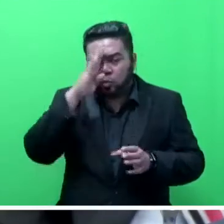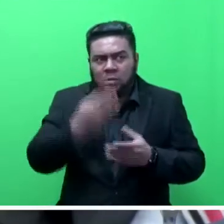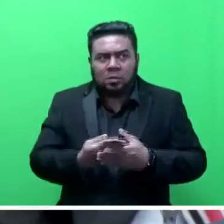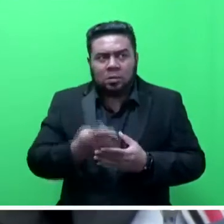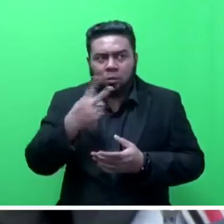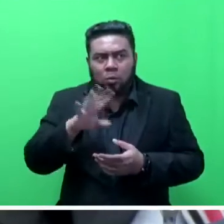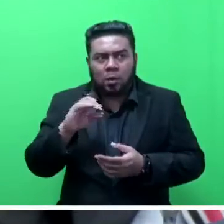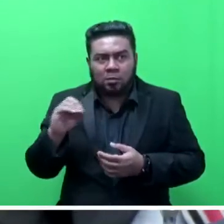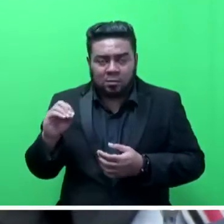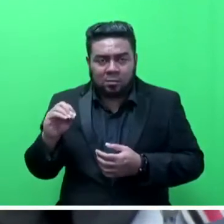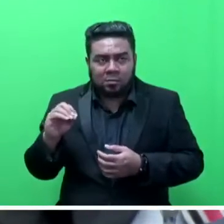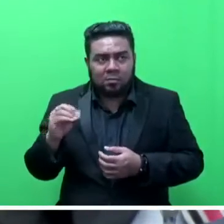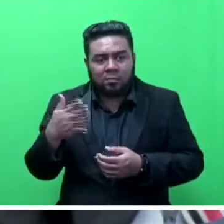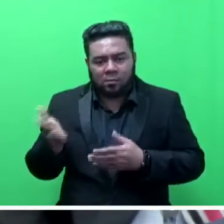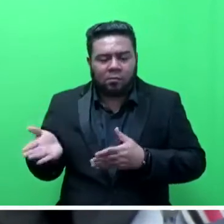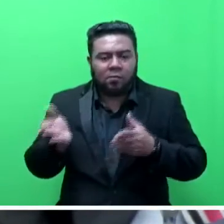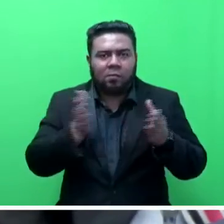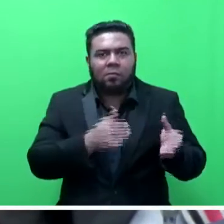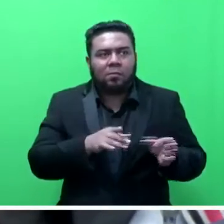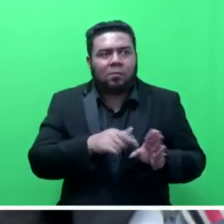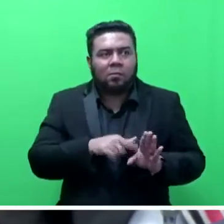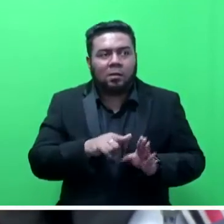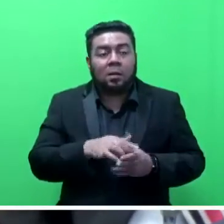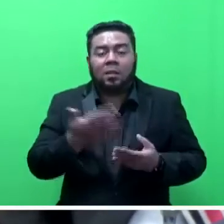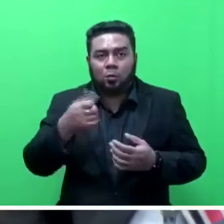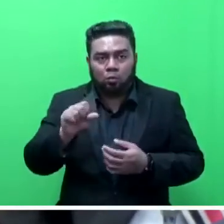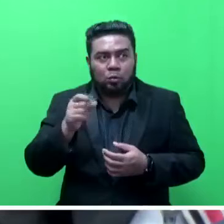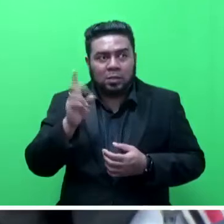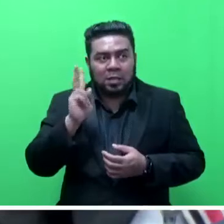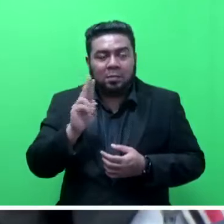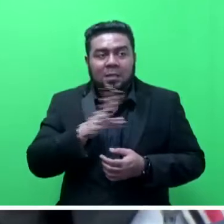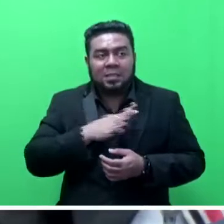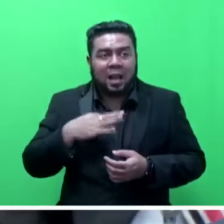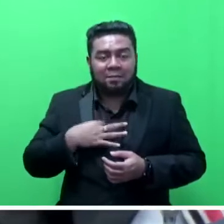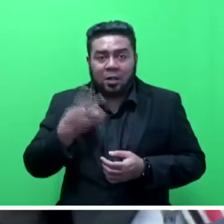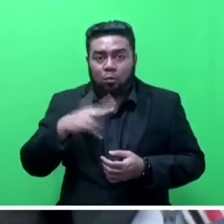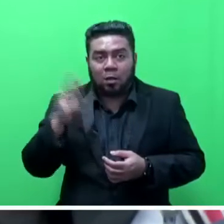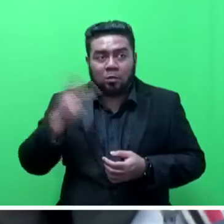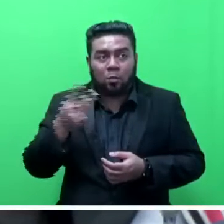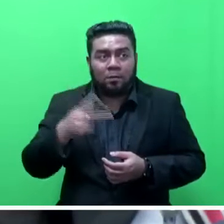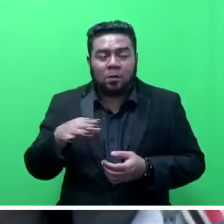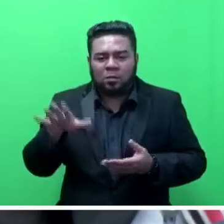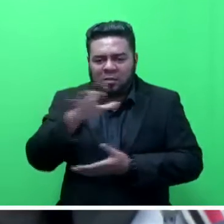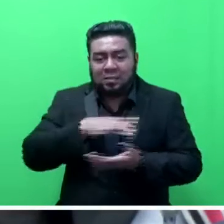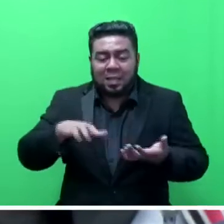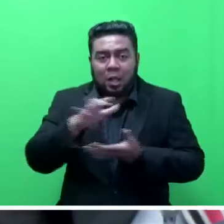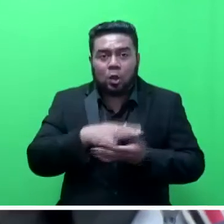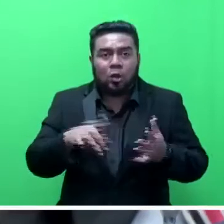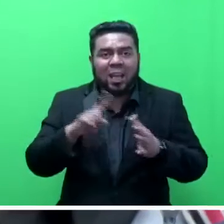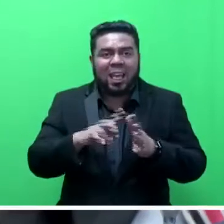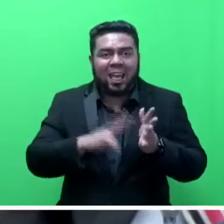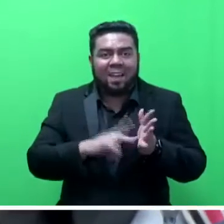able to build their own block and they moved down again, and that was then used again by our staff. In 2012 we had Cyclone Evans